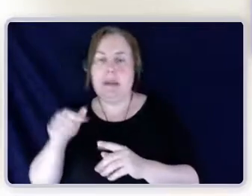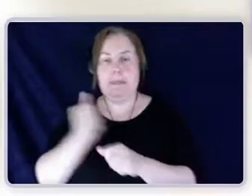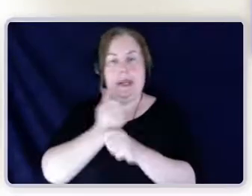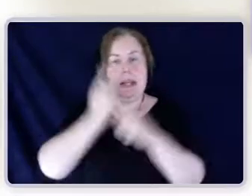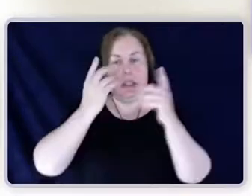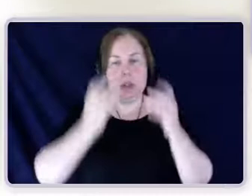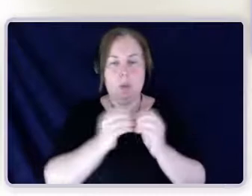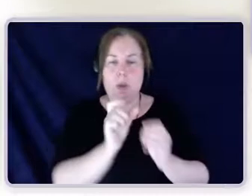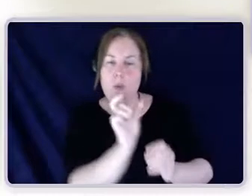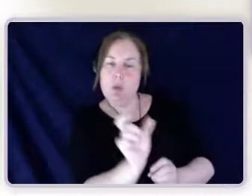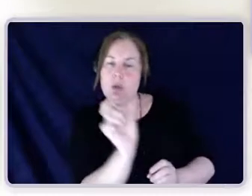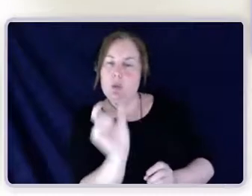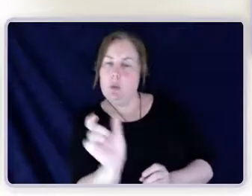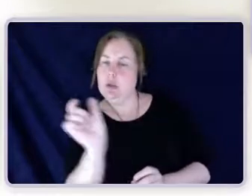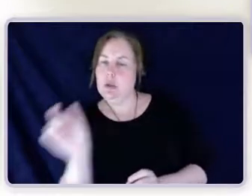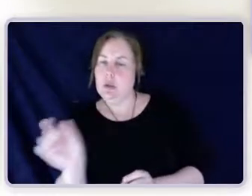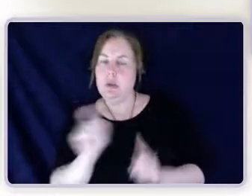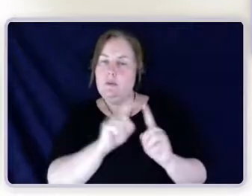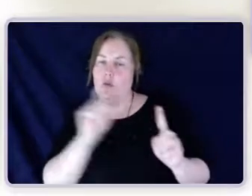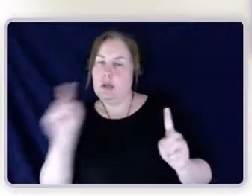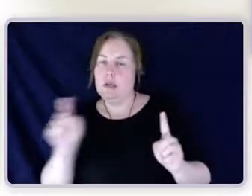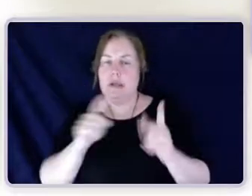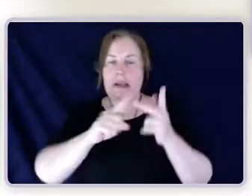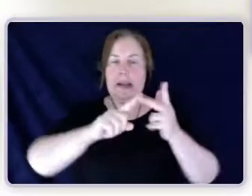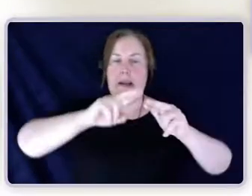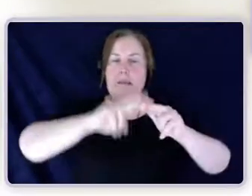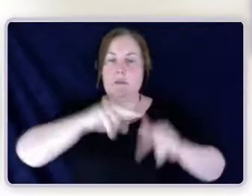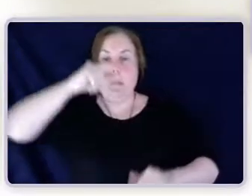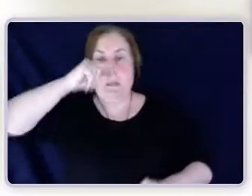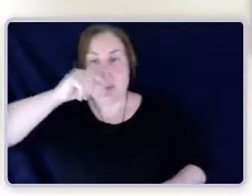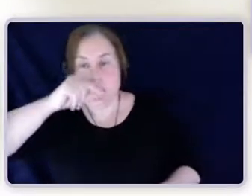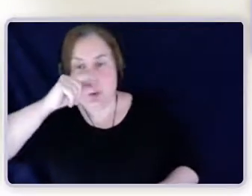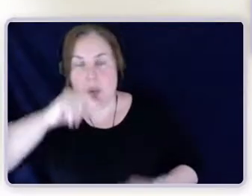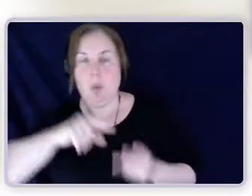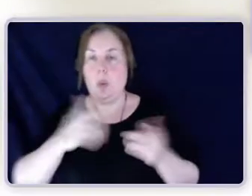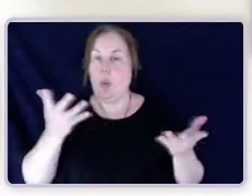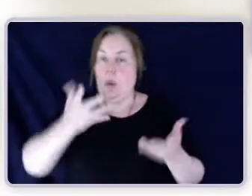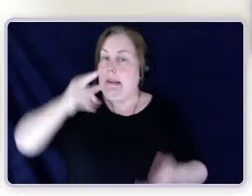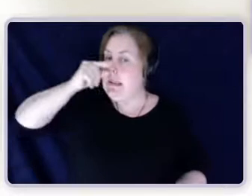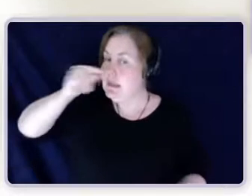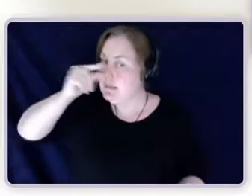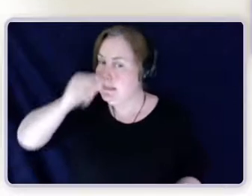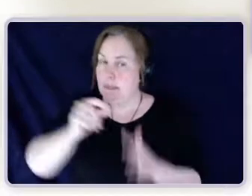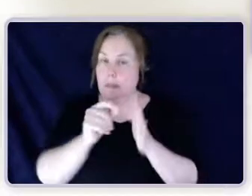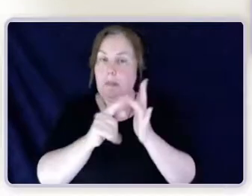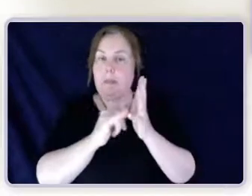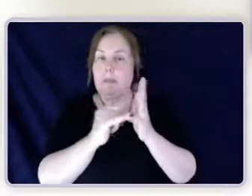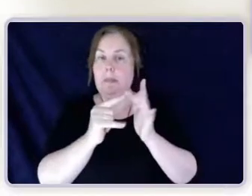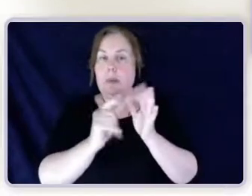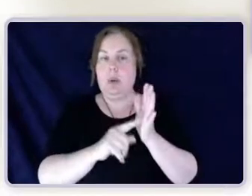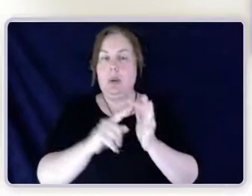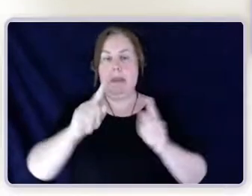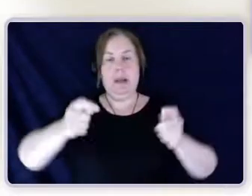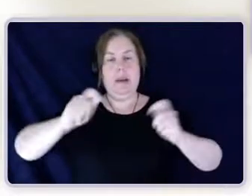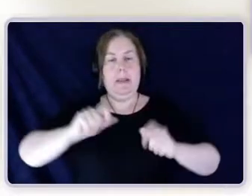or phrases such as if possible or wherever possible, whereas best interests does